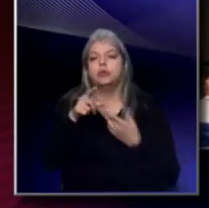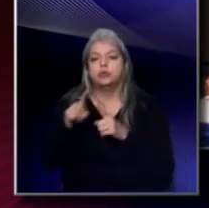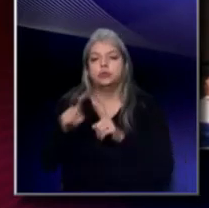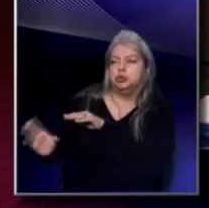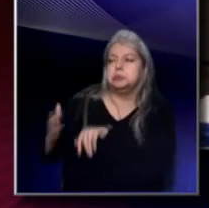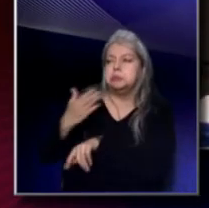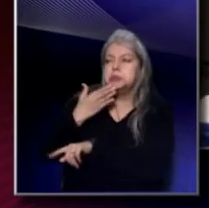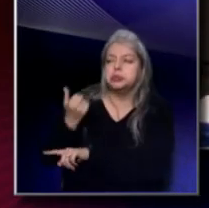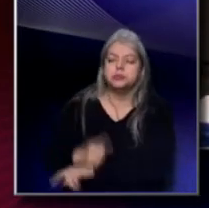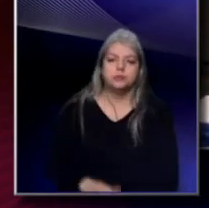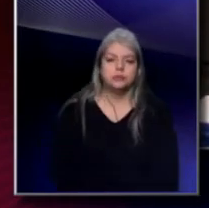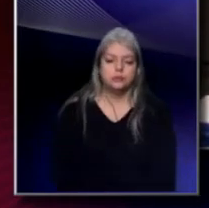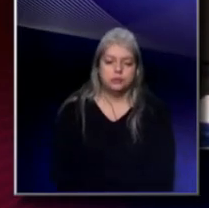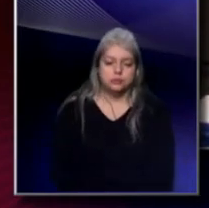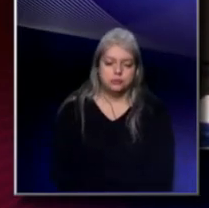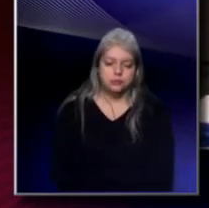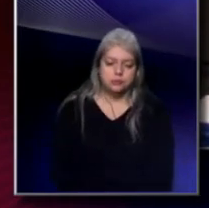Yeah.